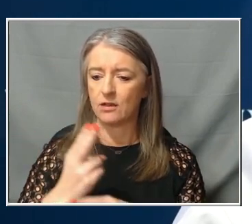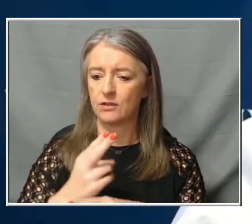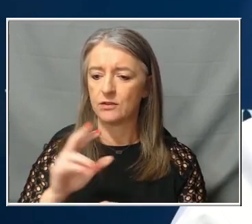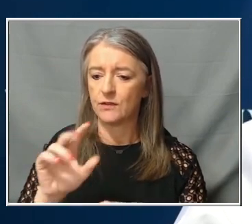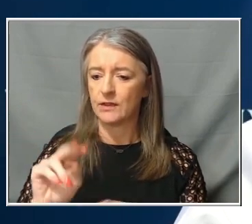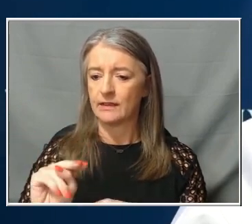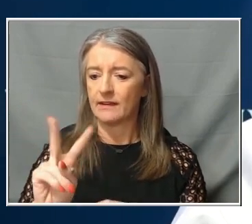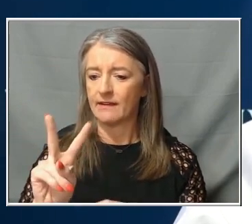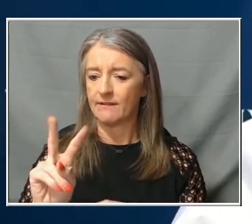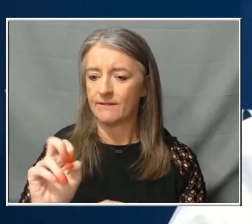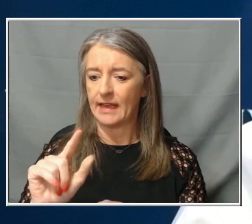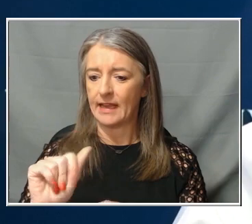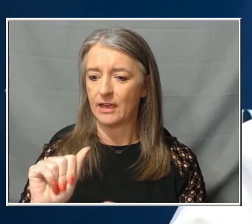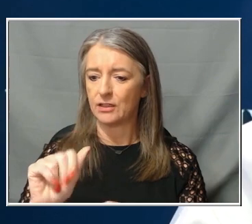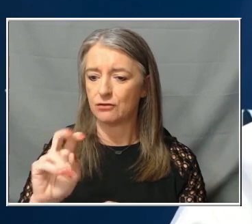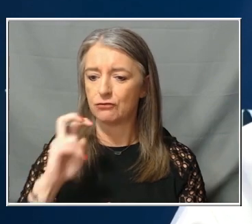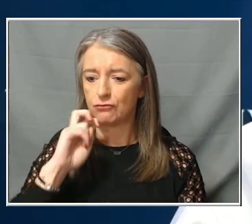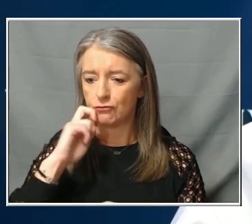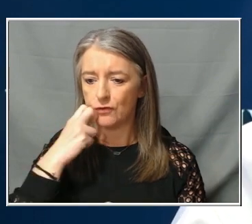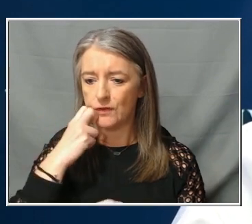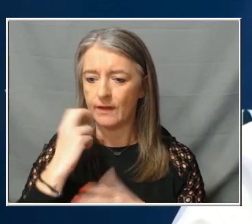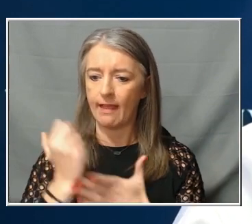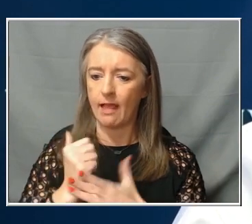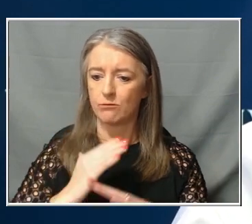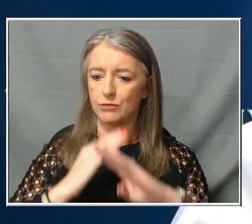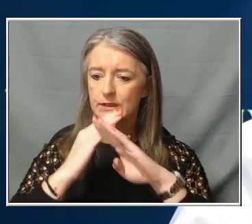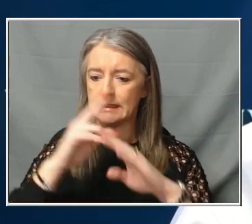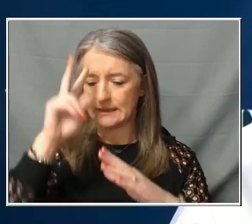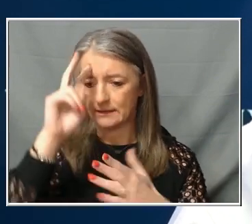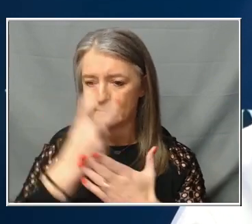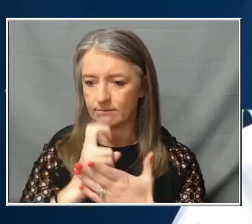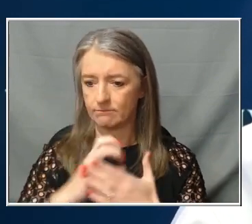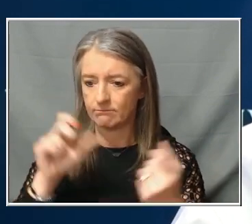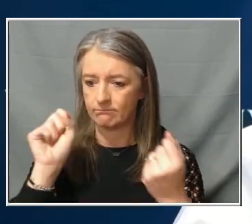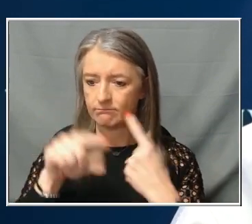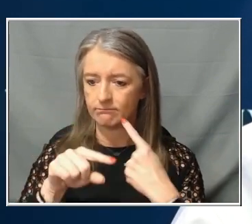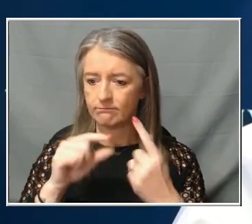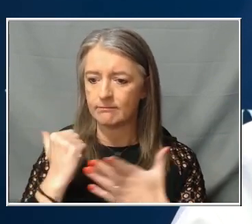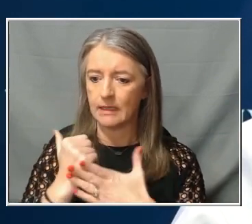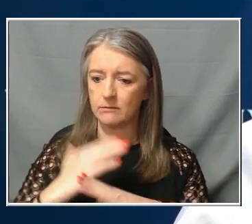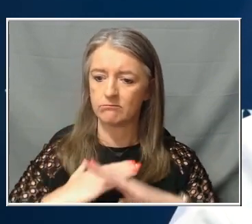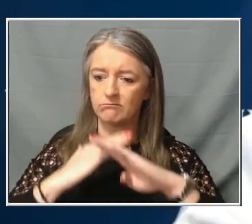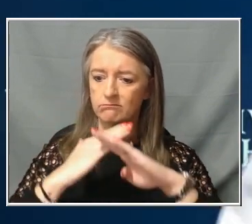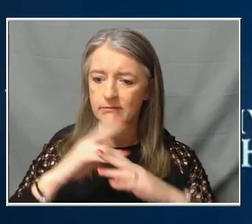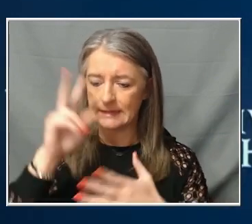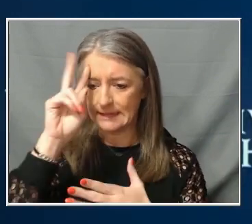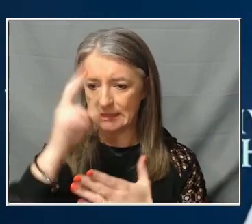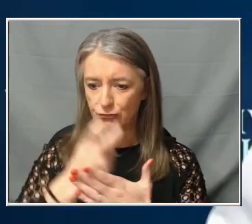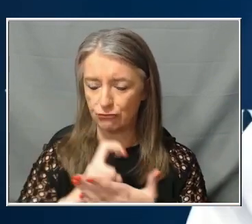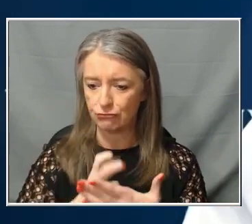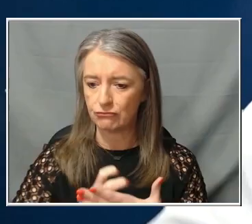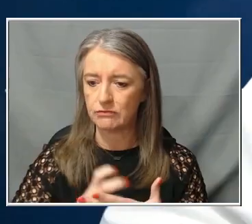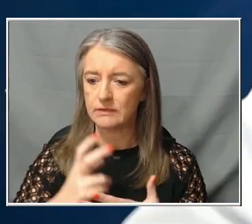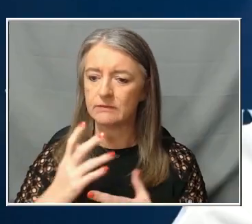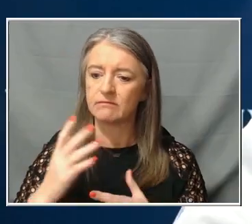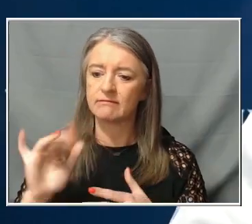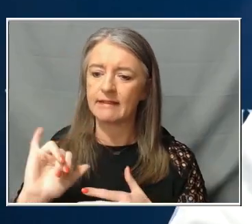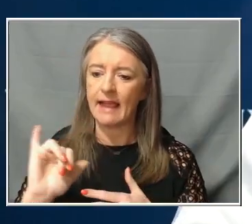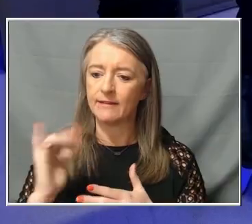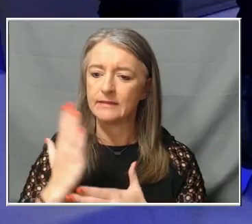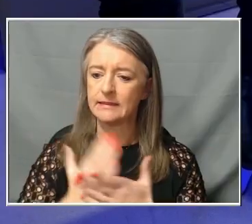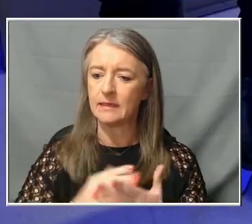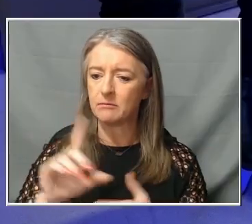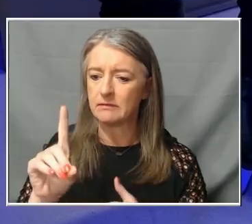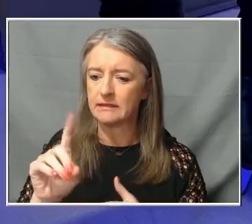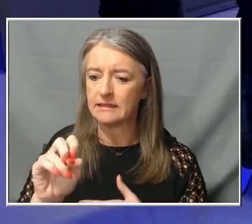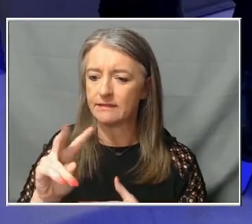seizures that delivers a certain electrical impulse that aborts the seizure. So yes, we do have sort of pacemakers light. Okay, well,